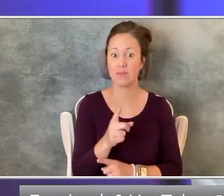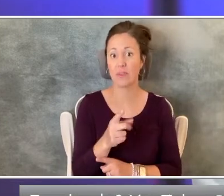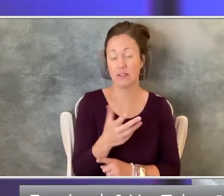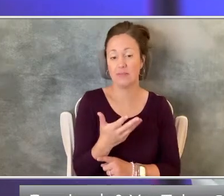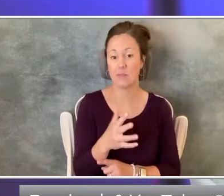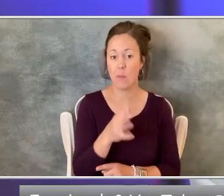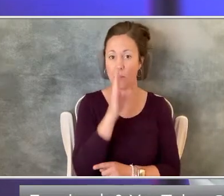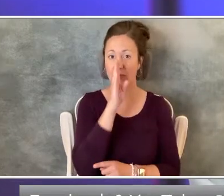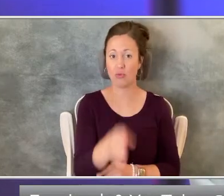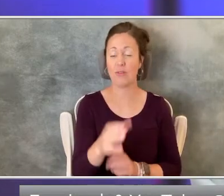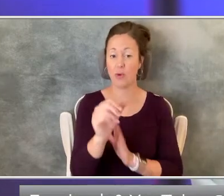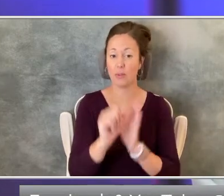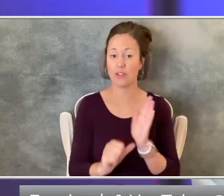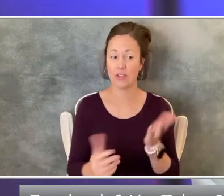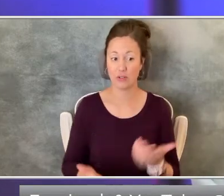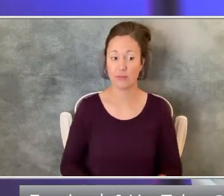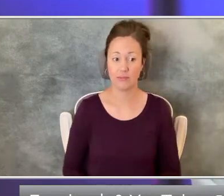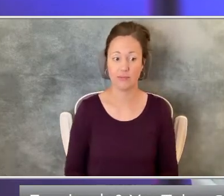procedure.